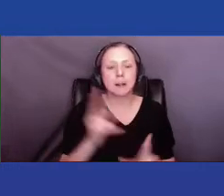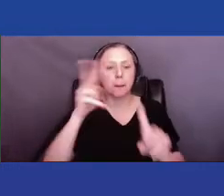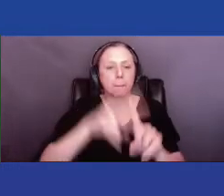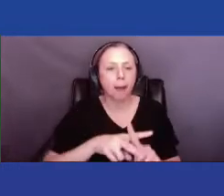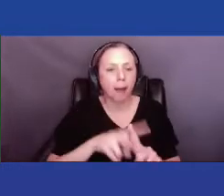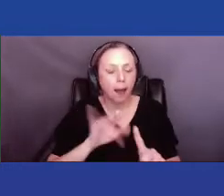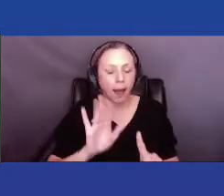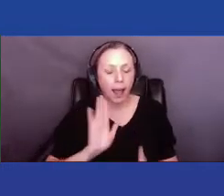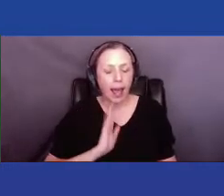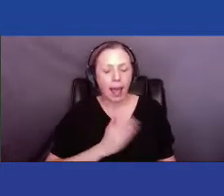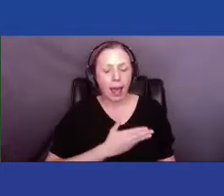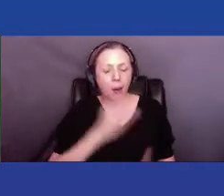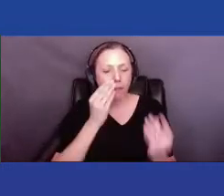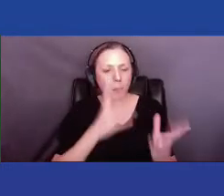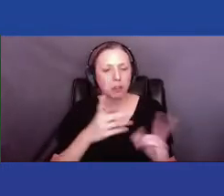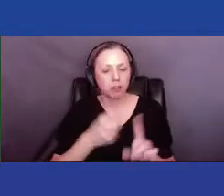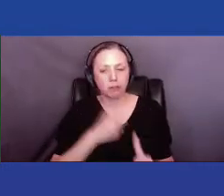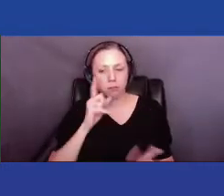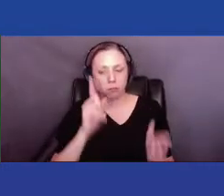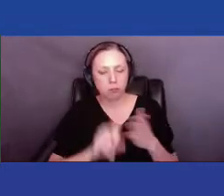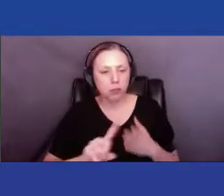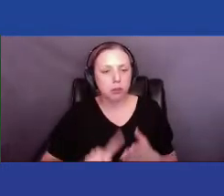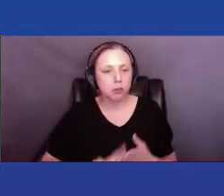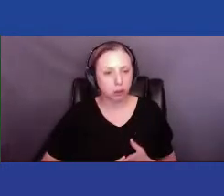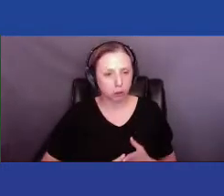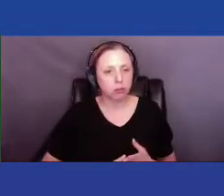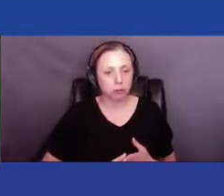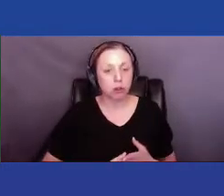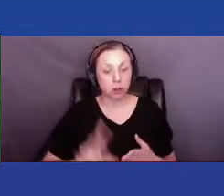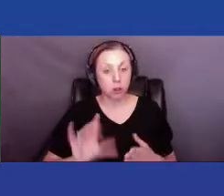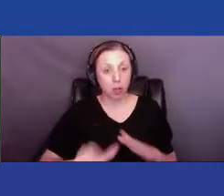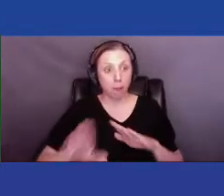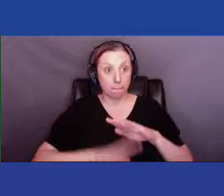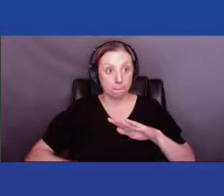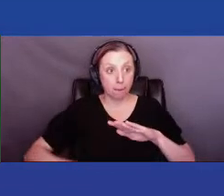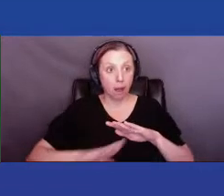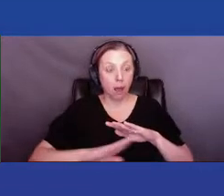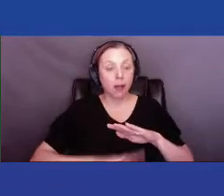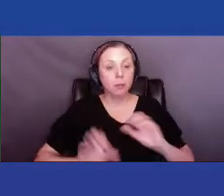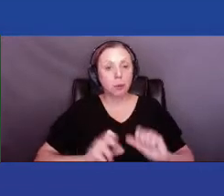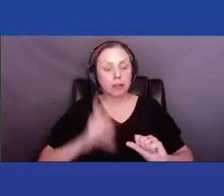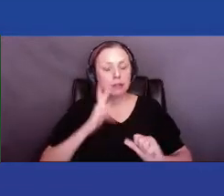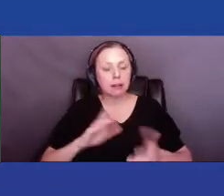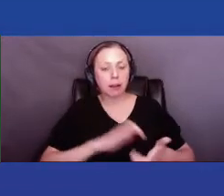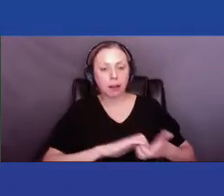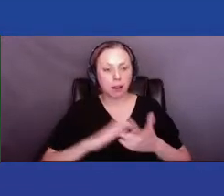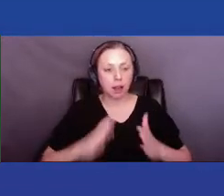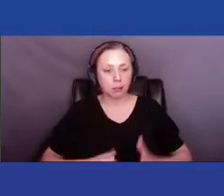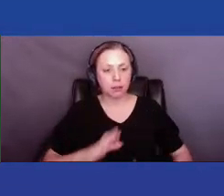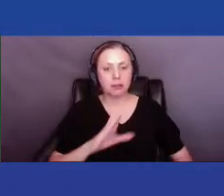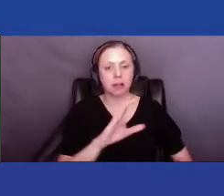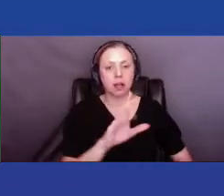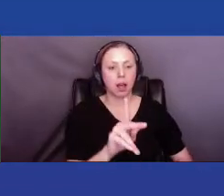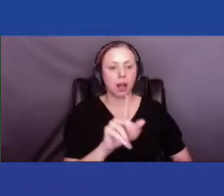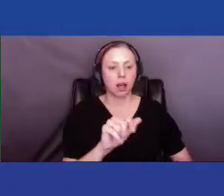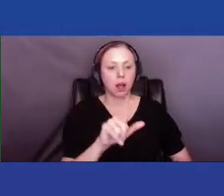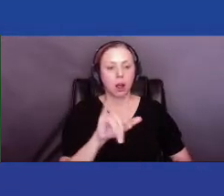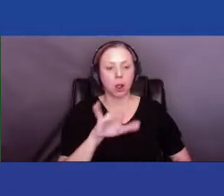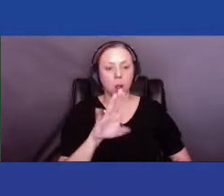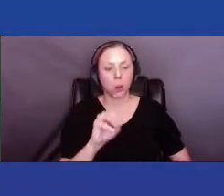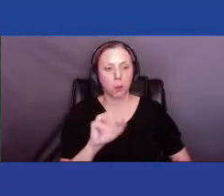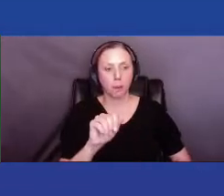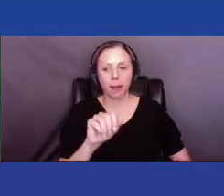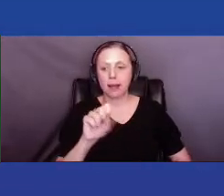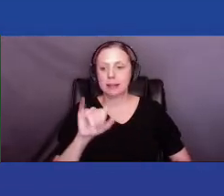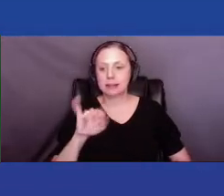this slide, you see on the bottom, collaborators Kunuma Simmons, and behind her,